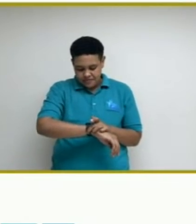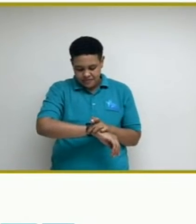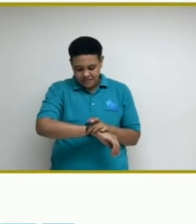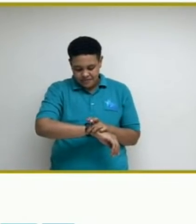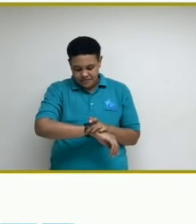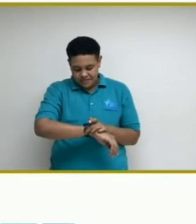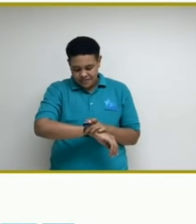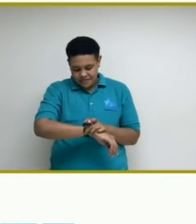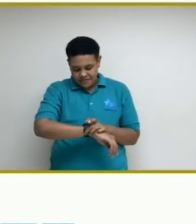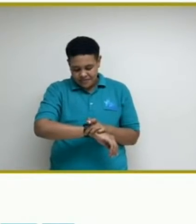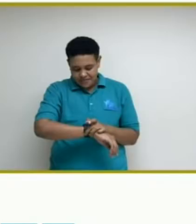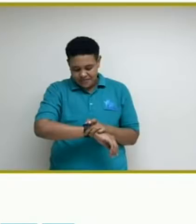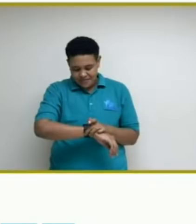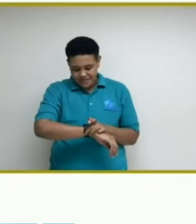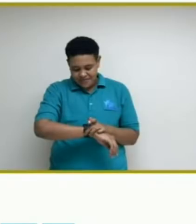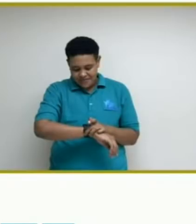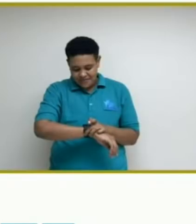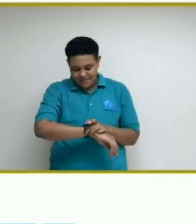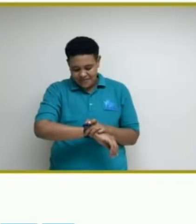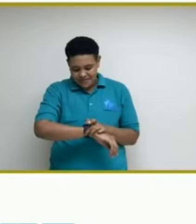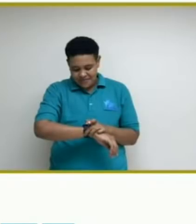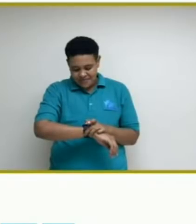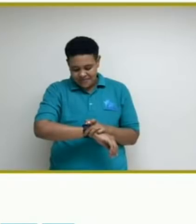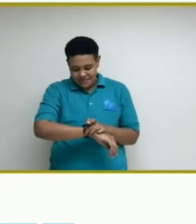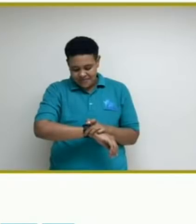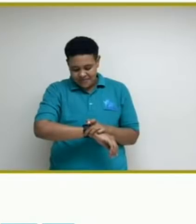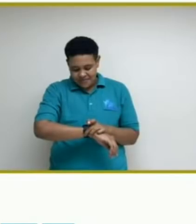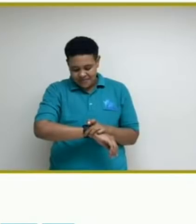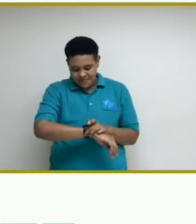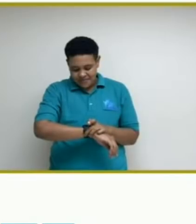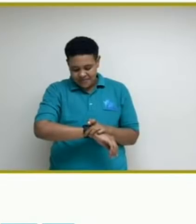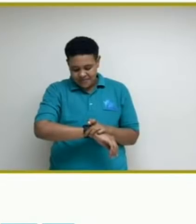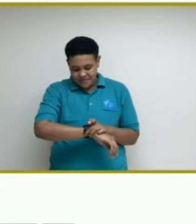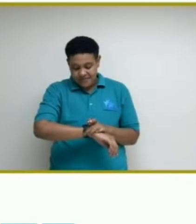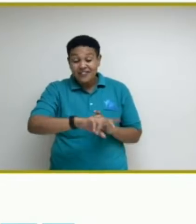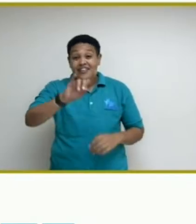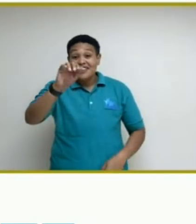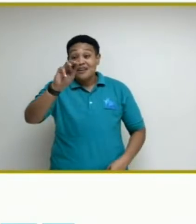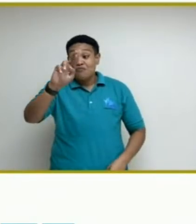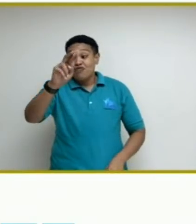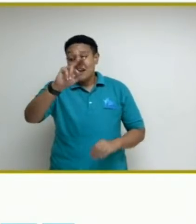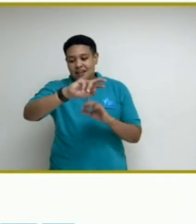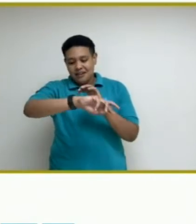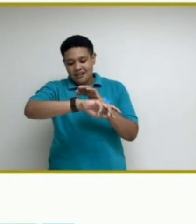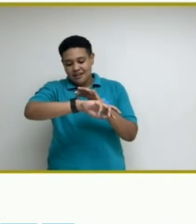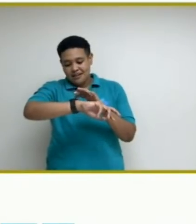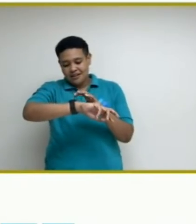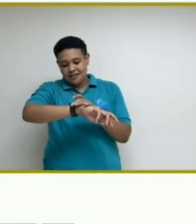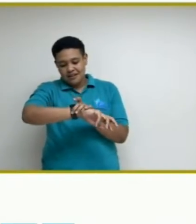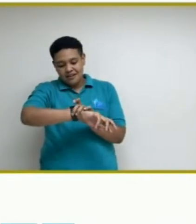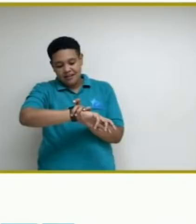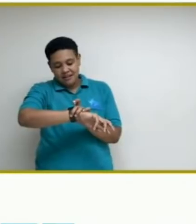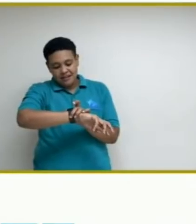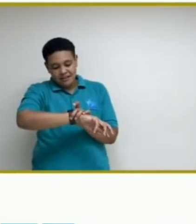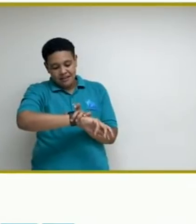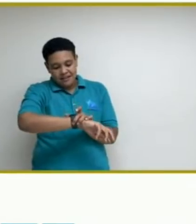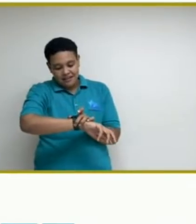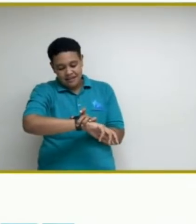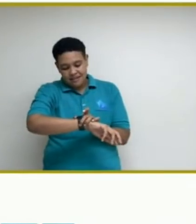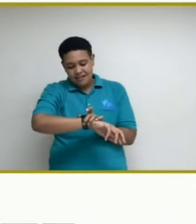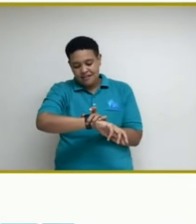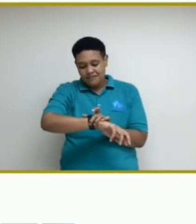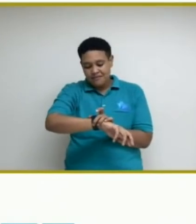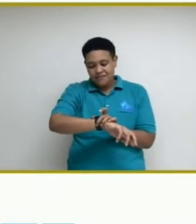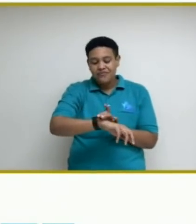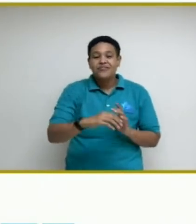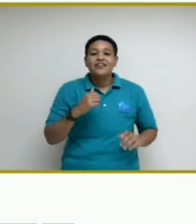In the meantime, Dion, you ready? I am. All right, go ahead. Thank you. My apologies about